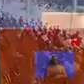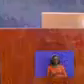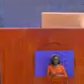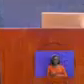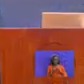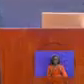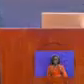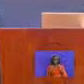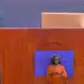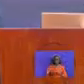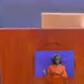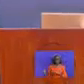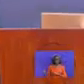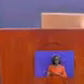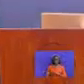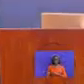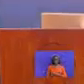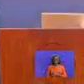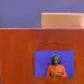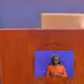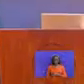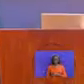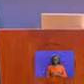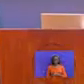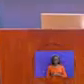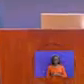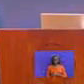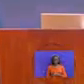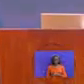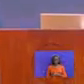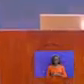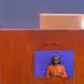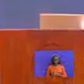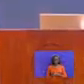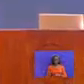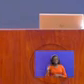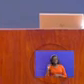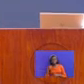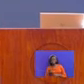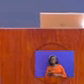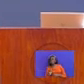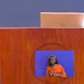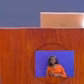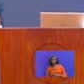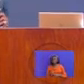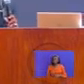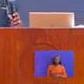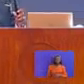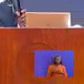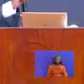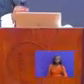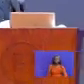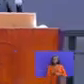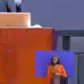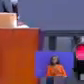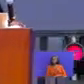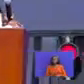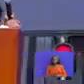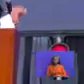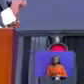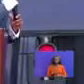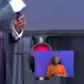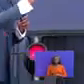begins by writing and saying listen to the priest the king of Israel and then he says vanities of all